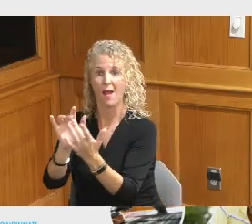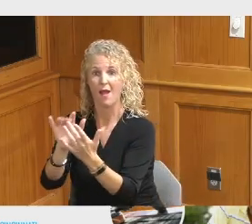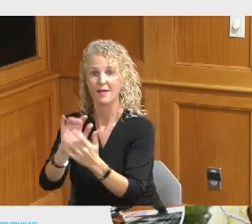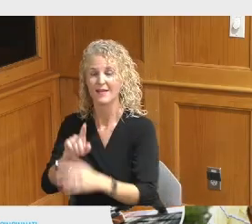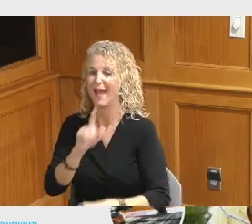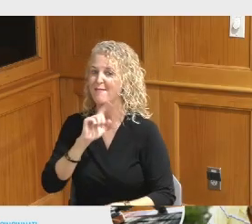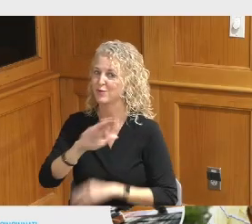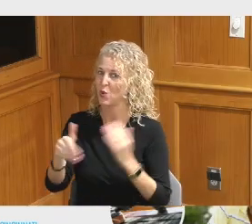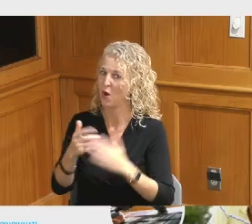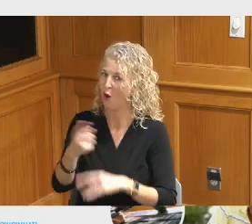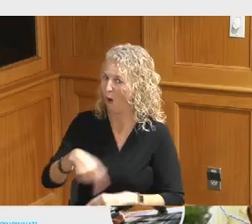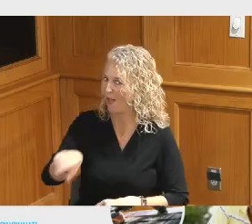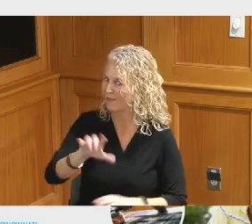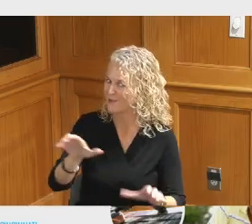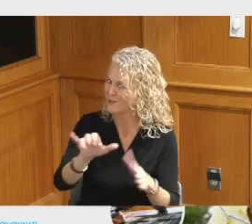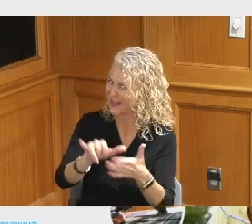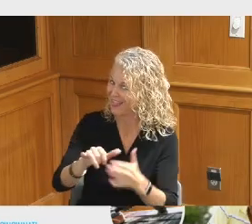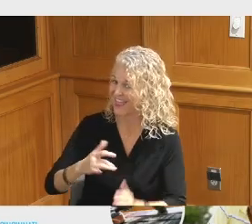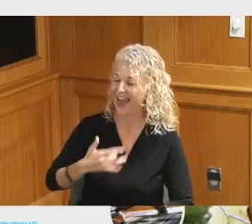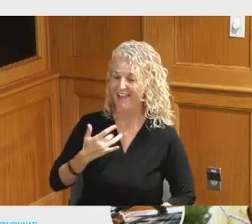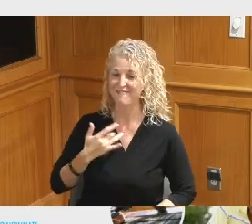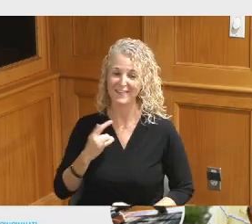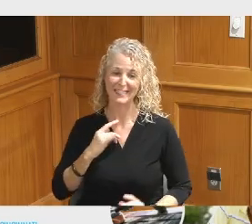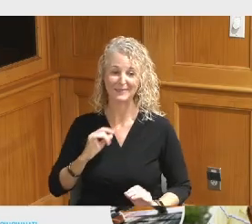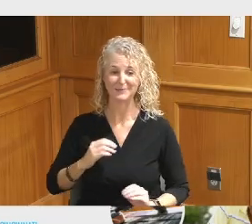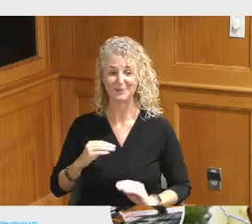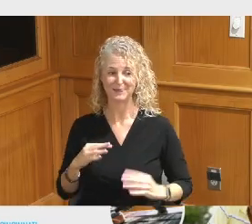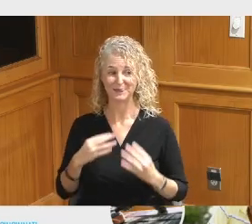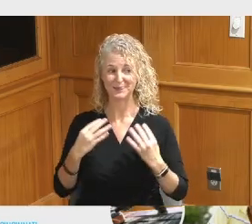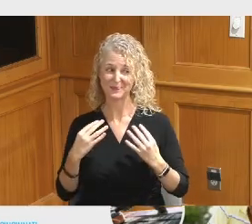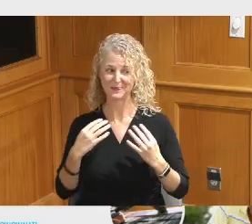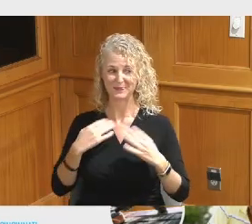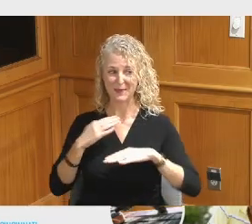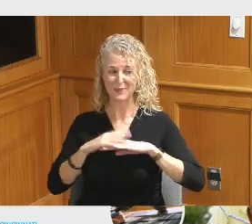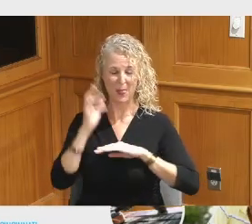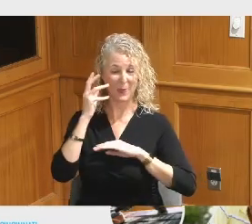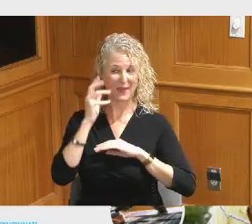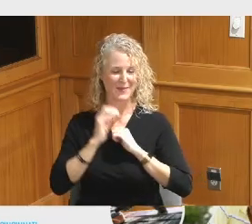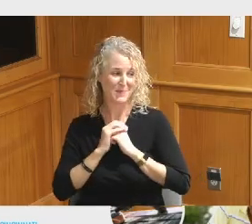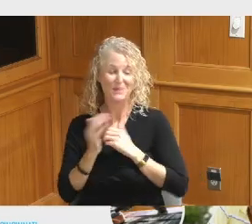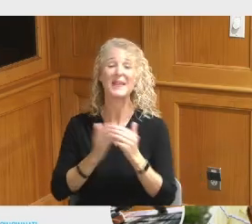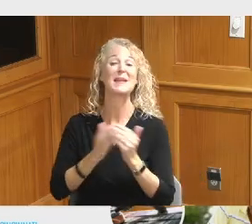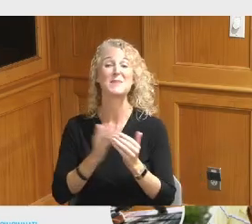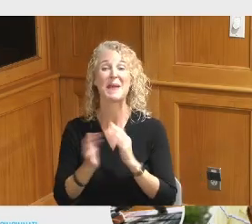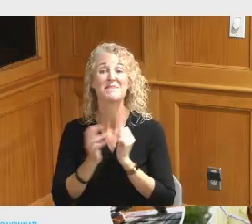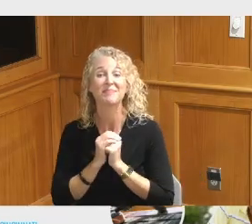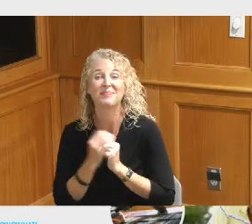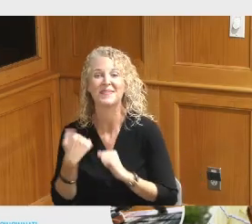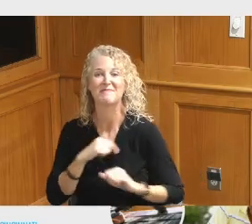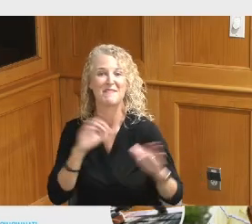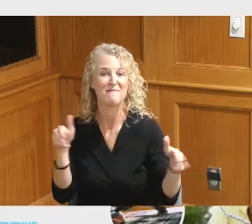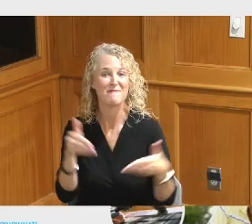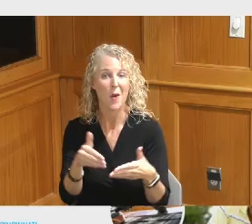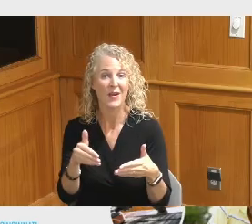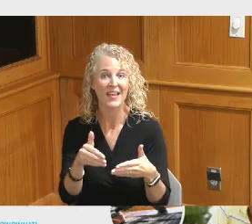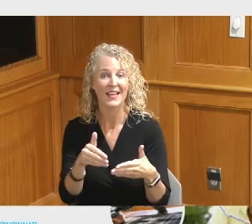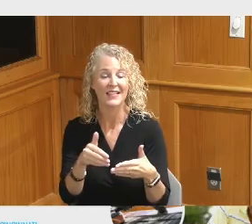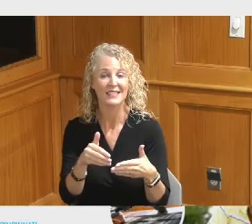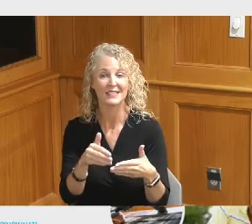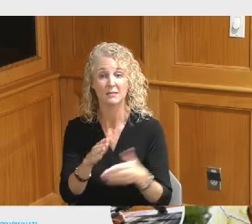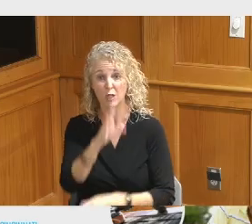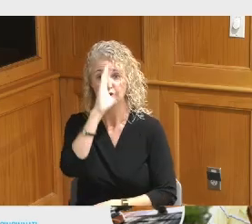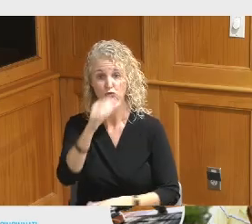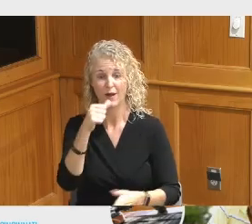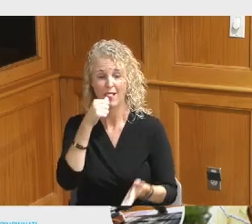you have done. I felt very special to get my moment on the county fair. And then we also are focusing on we're doing a